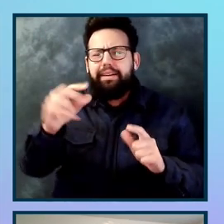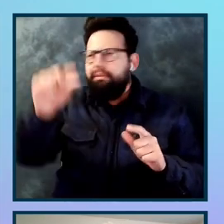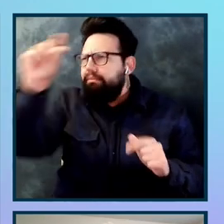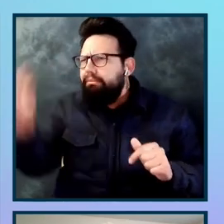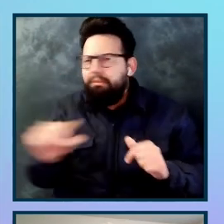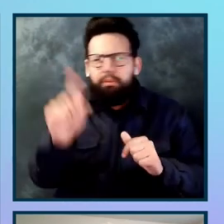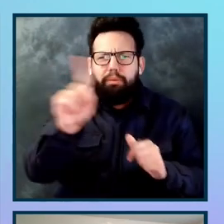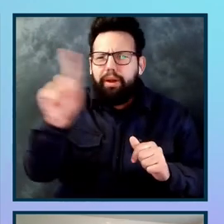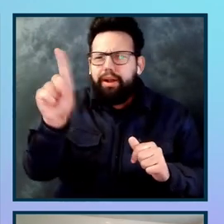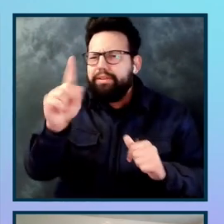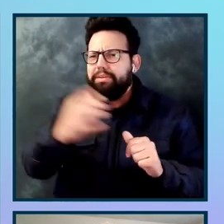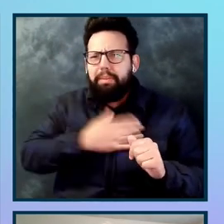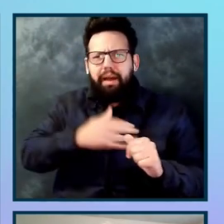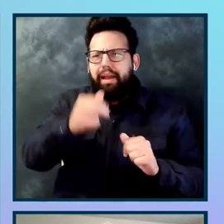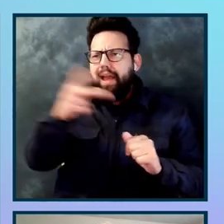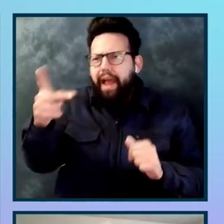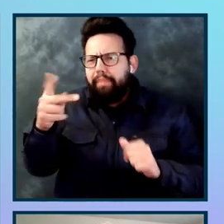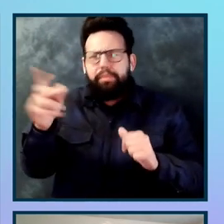So,